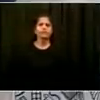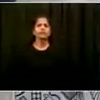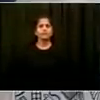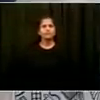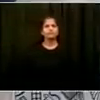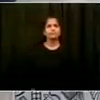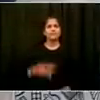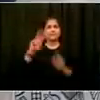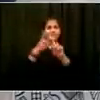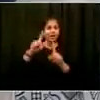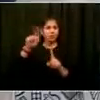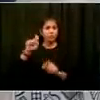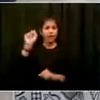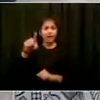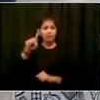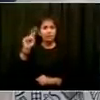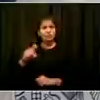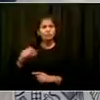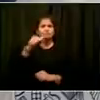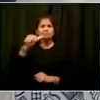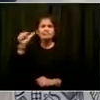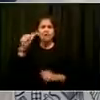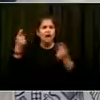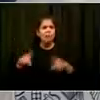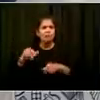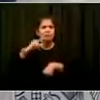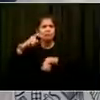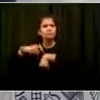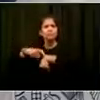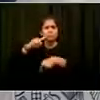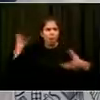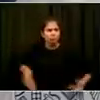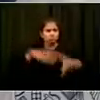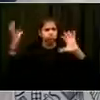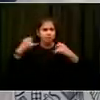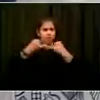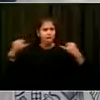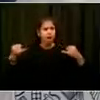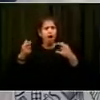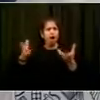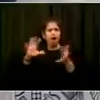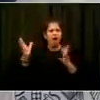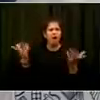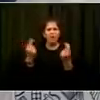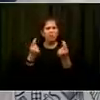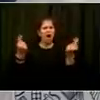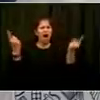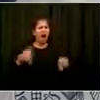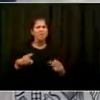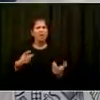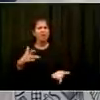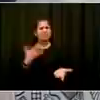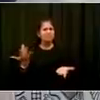time until it happened mid-afternoon with the closure announcement. What happened leading up to that announcement? Why did it take all day? Was